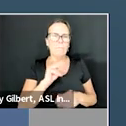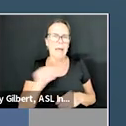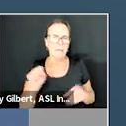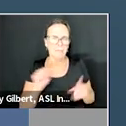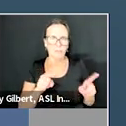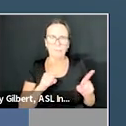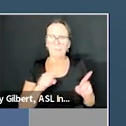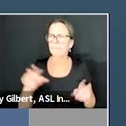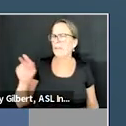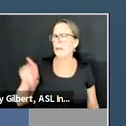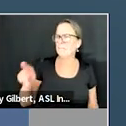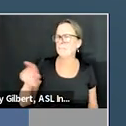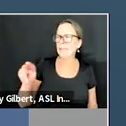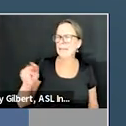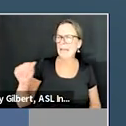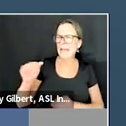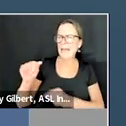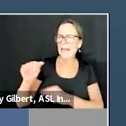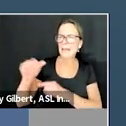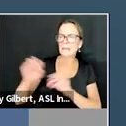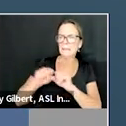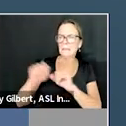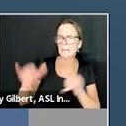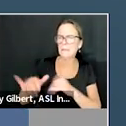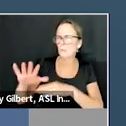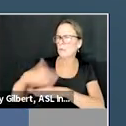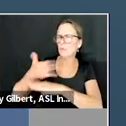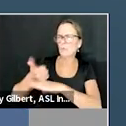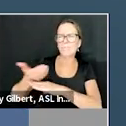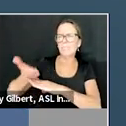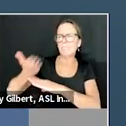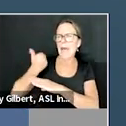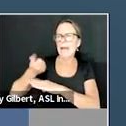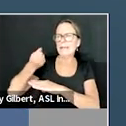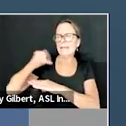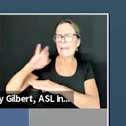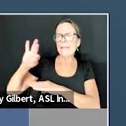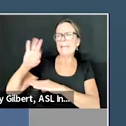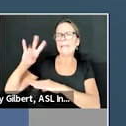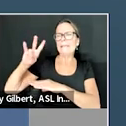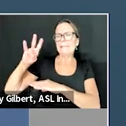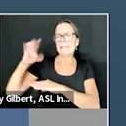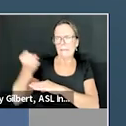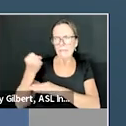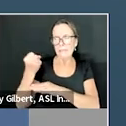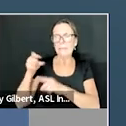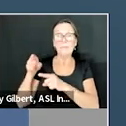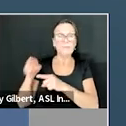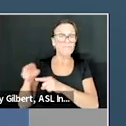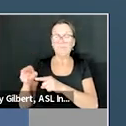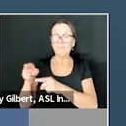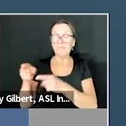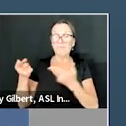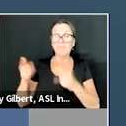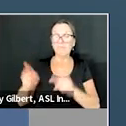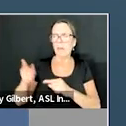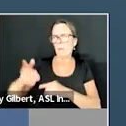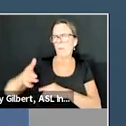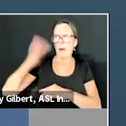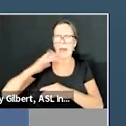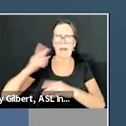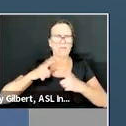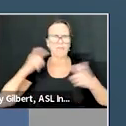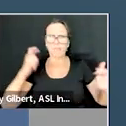The PNA system was created back in the 1970s when many of the large